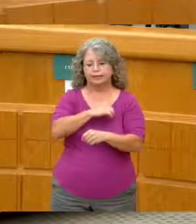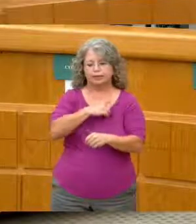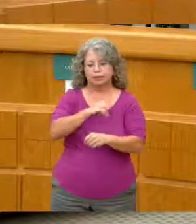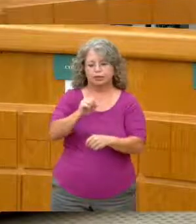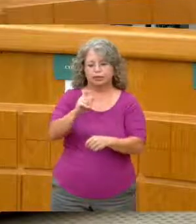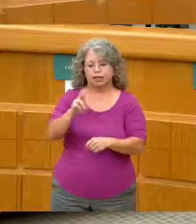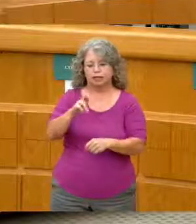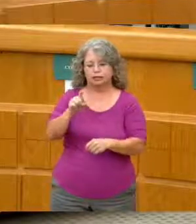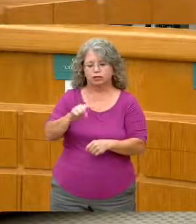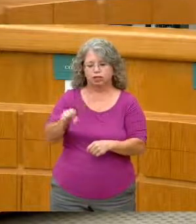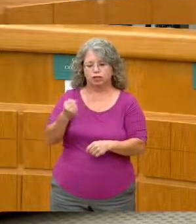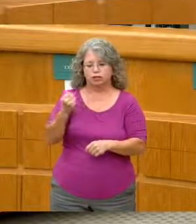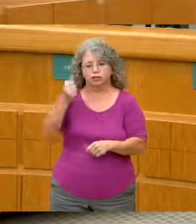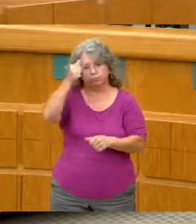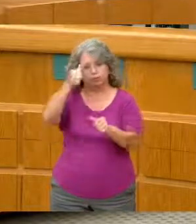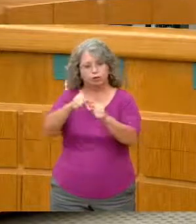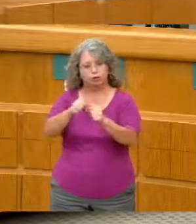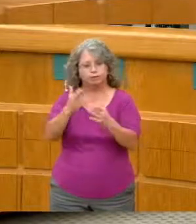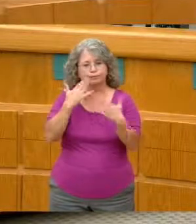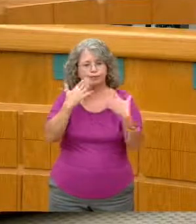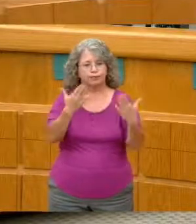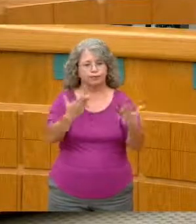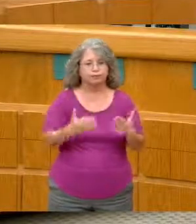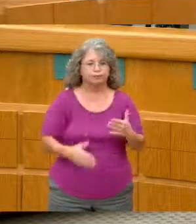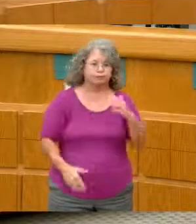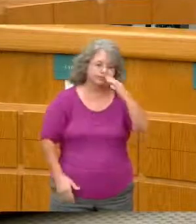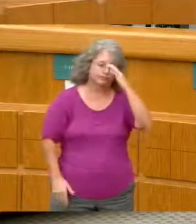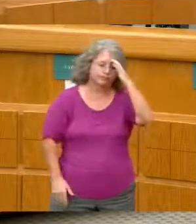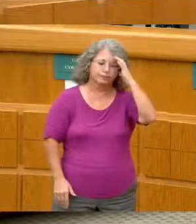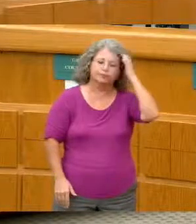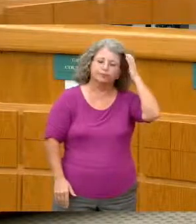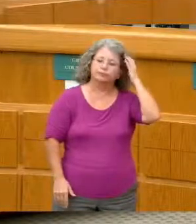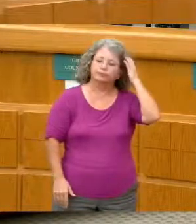Deputy Salazar's memory. Thank you.